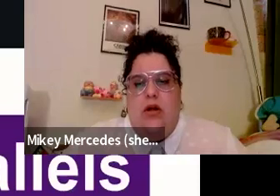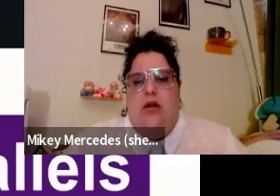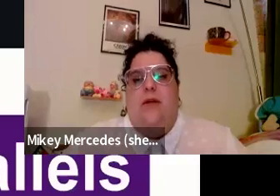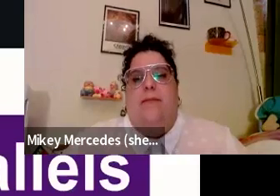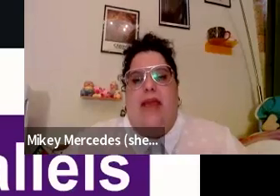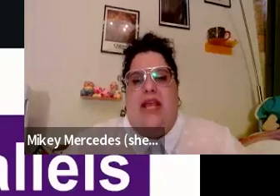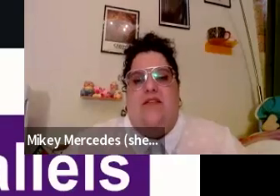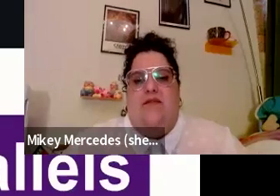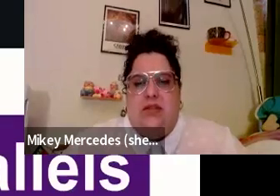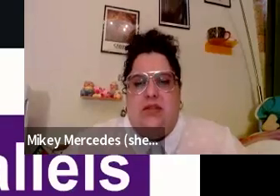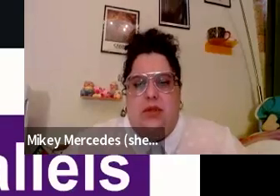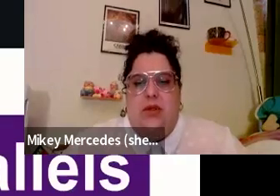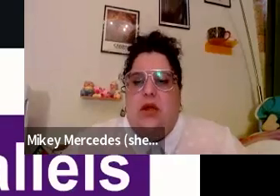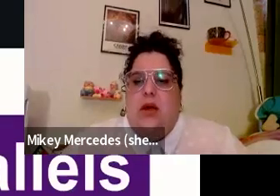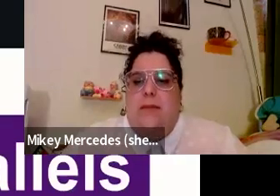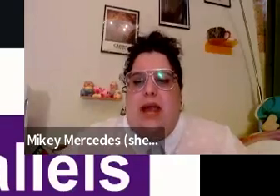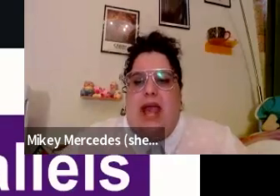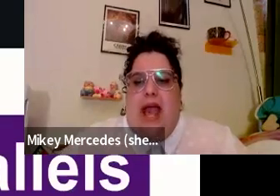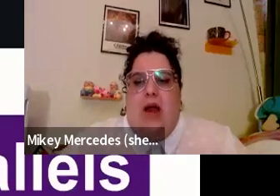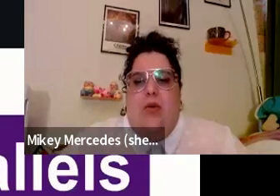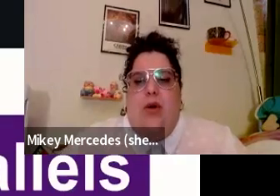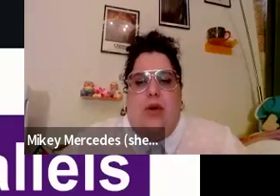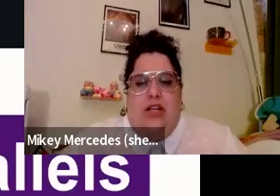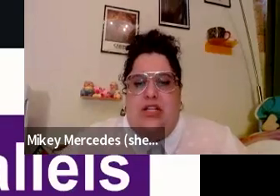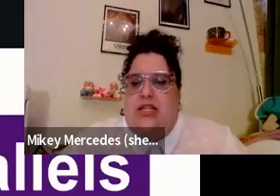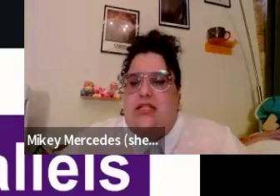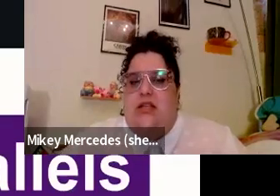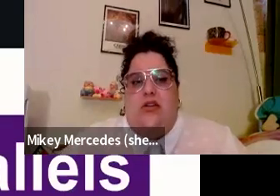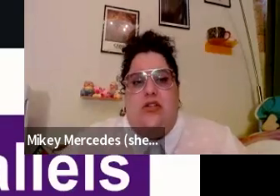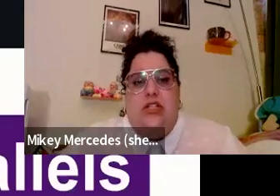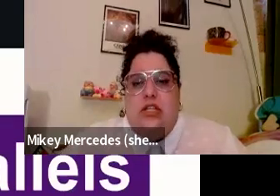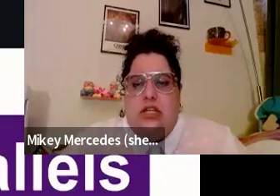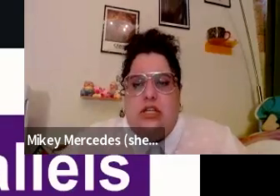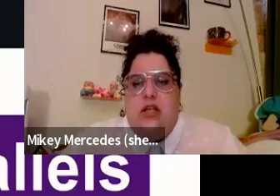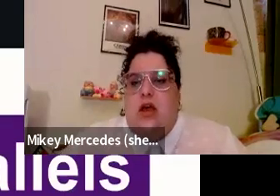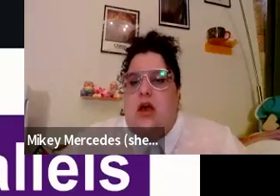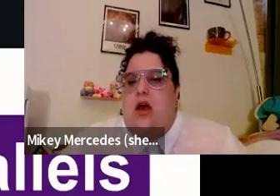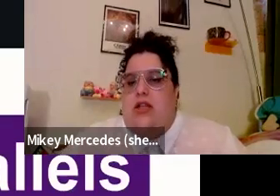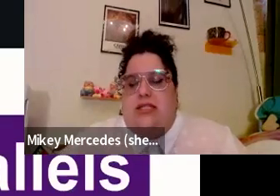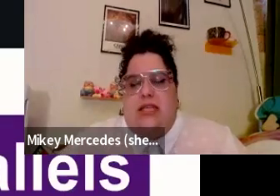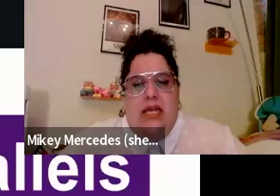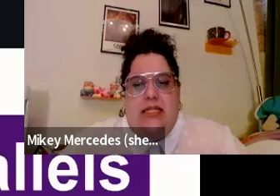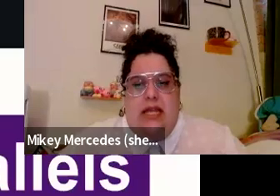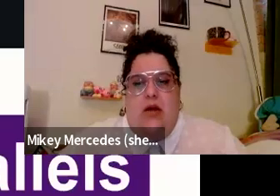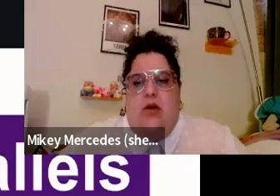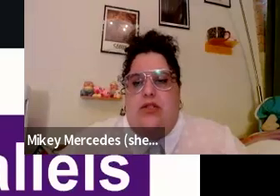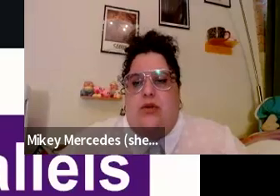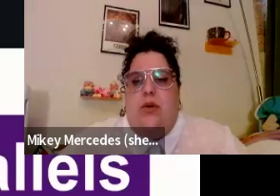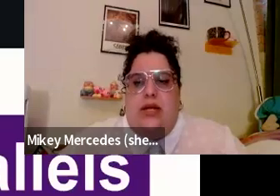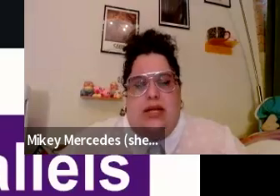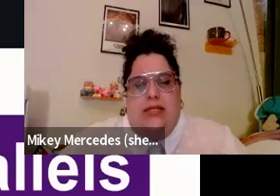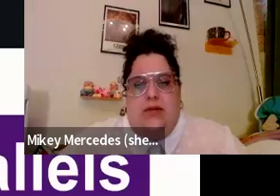from my observation that fat activism is currently being mainstreamed. And within that